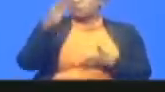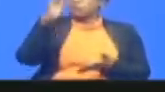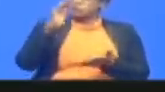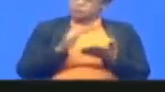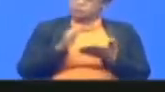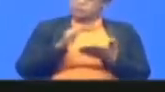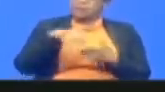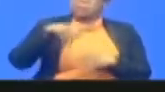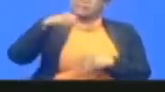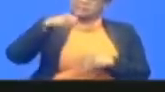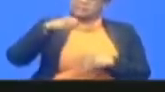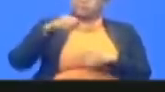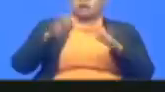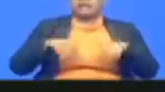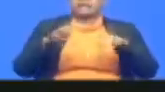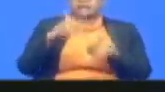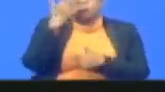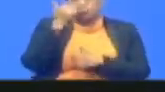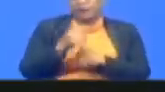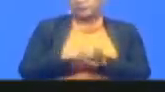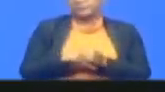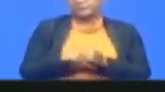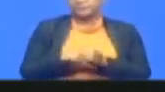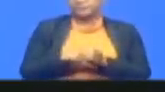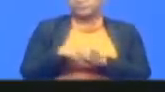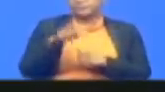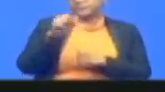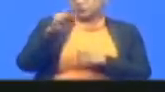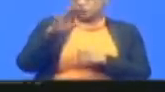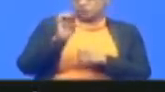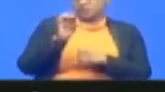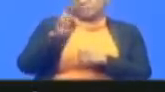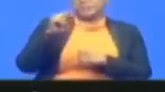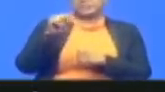ya wakulima. Louis Wangoi,